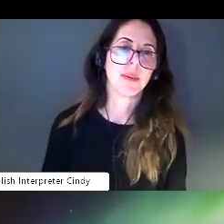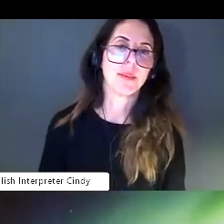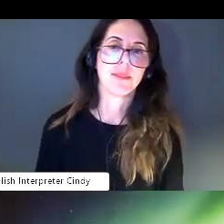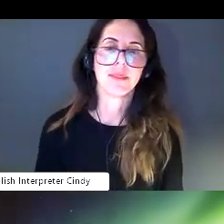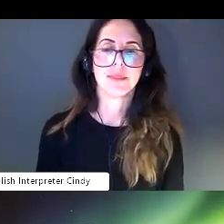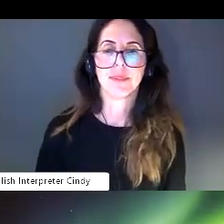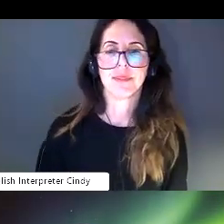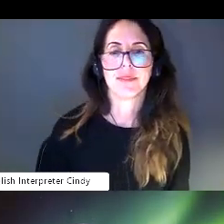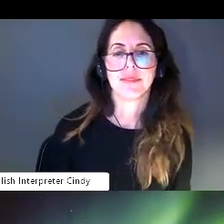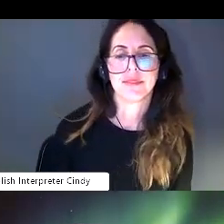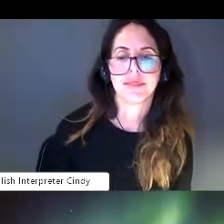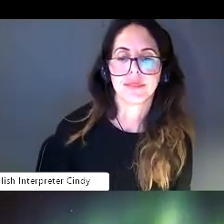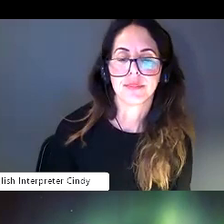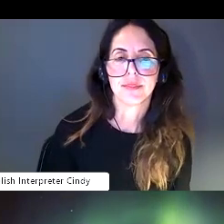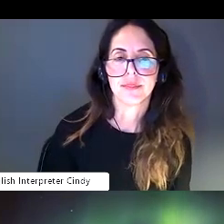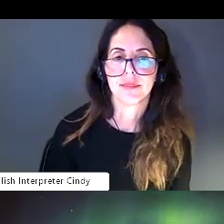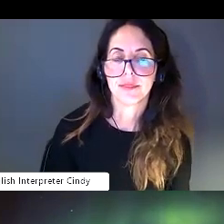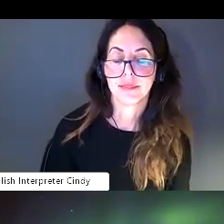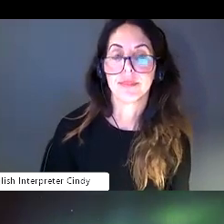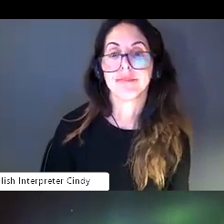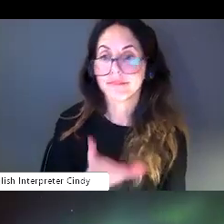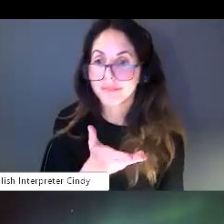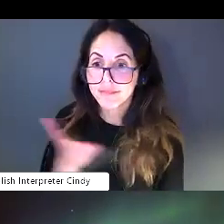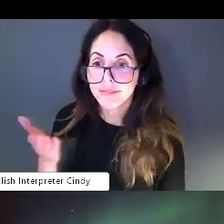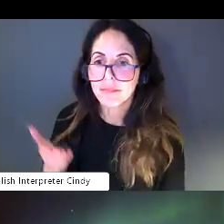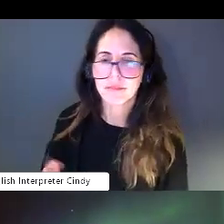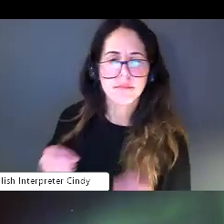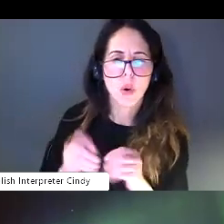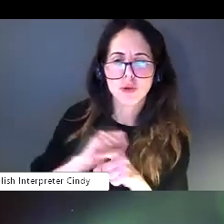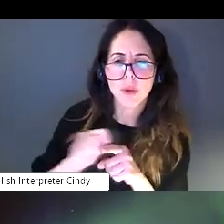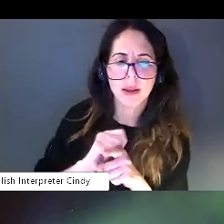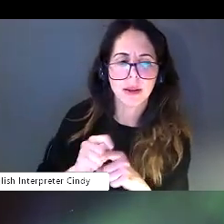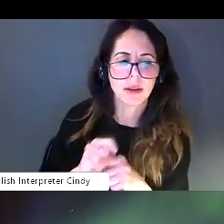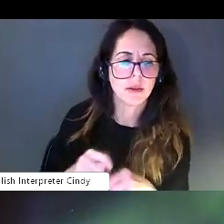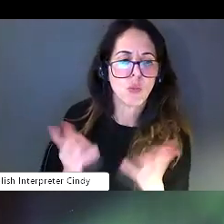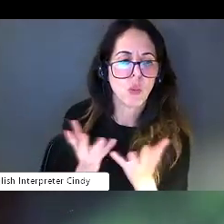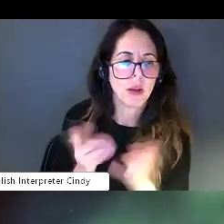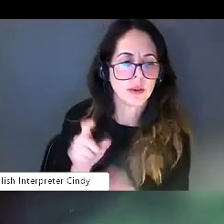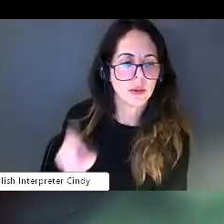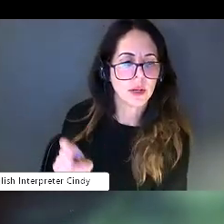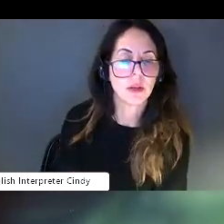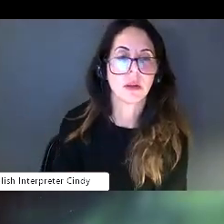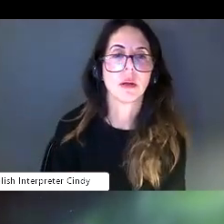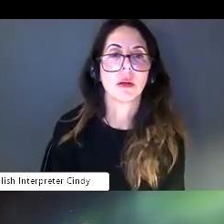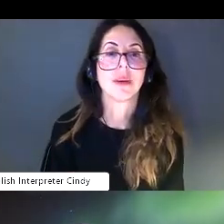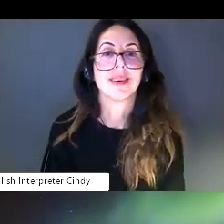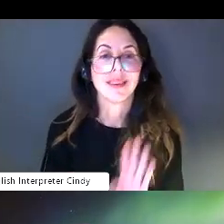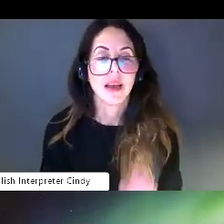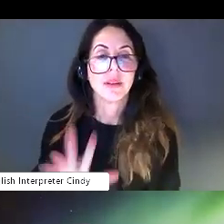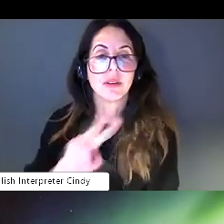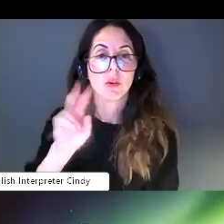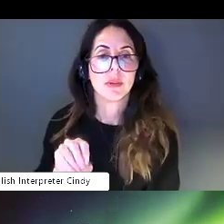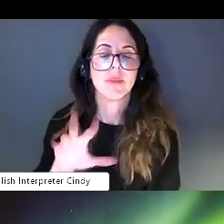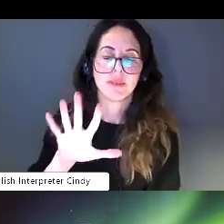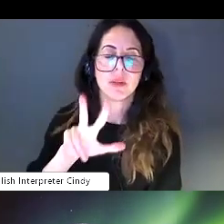When asked about what are some areas that you would like further training, 53% indicated they wanted more disability-focused training, such as